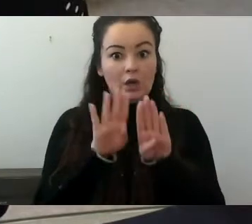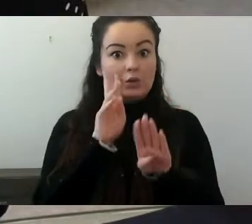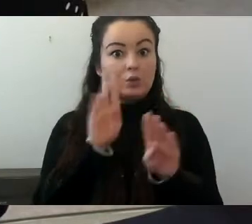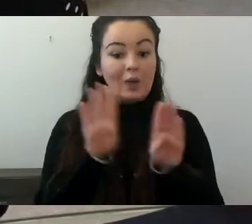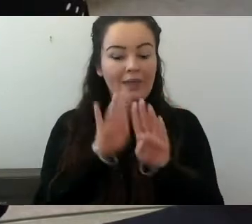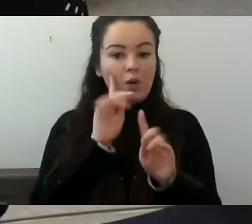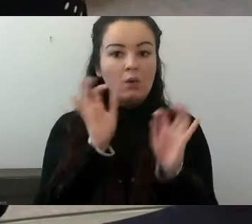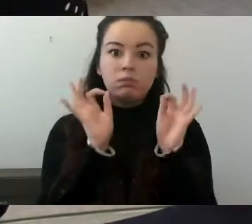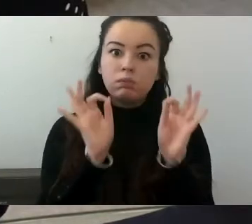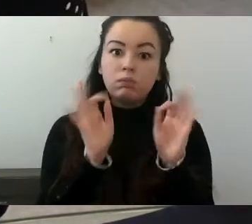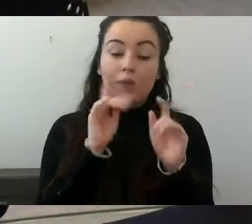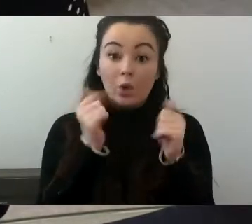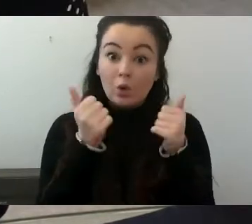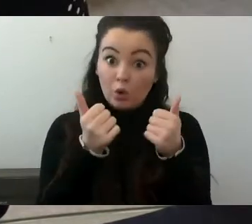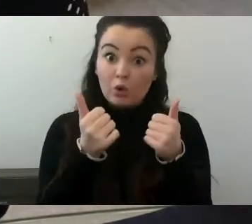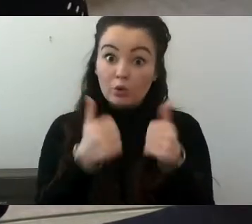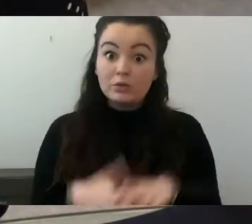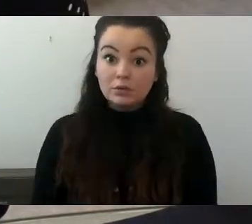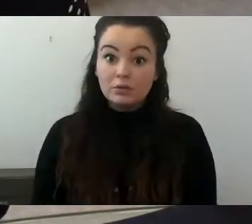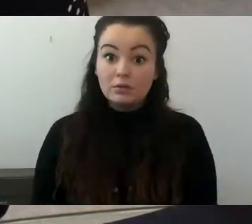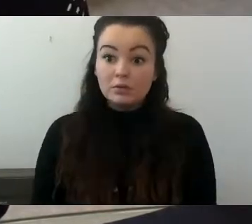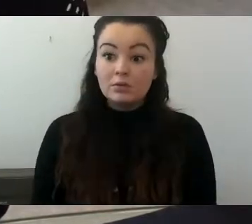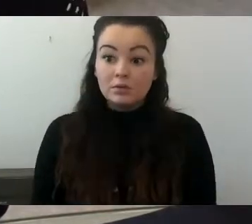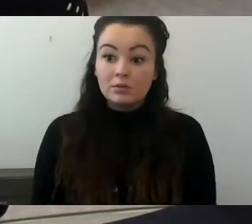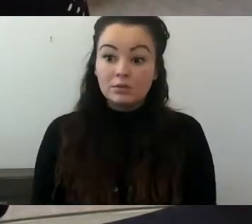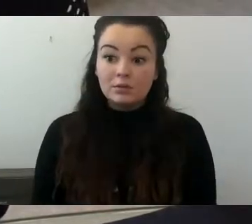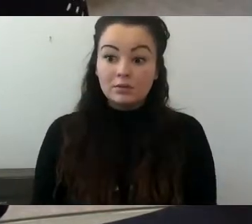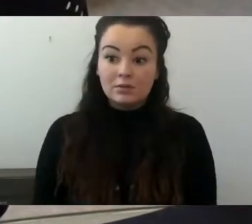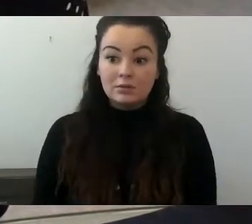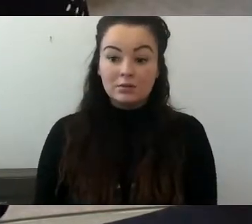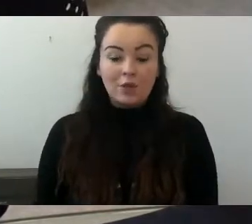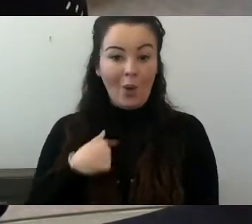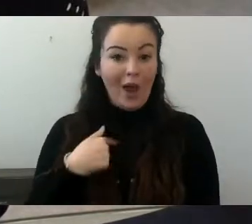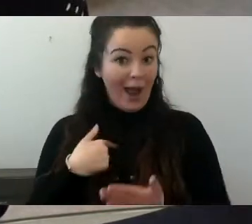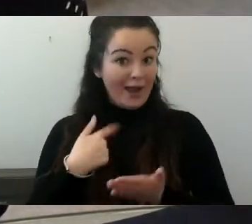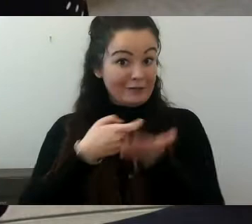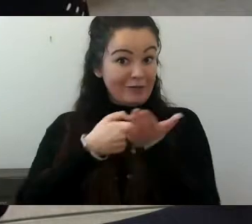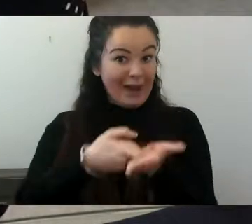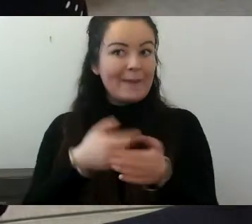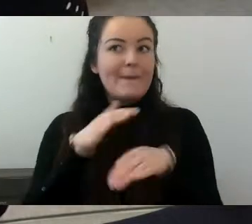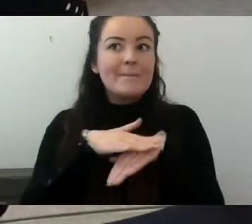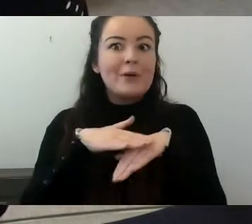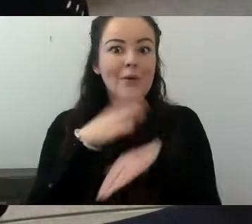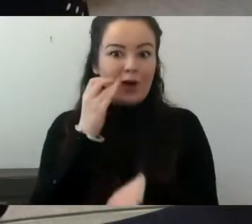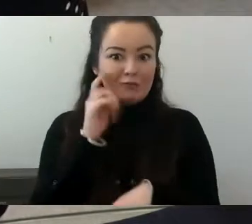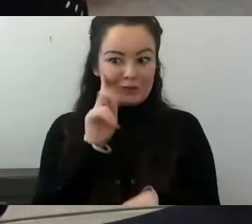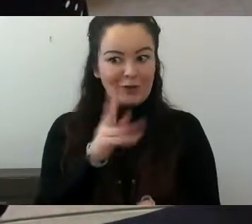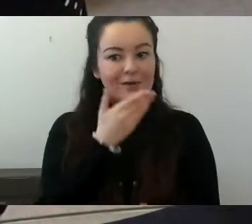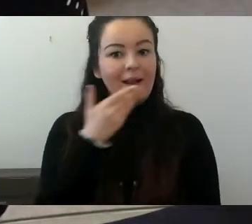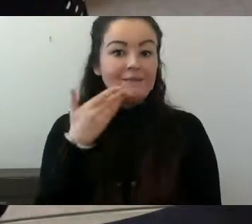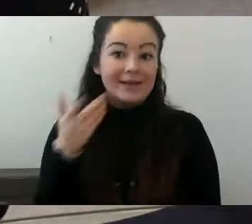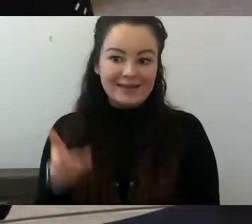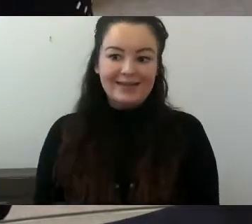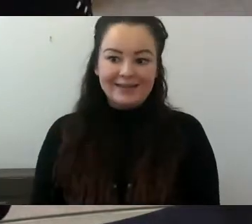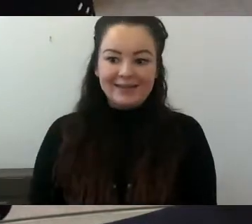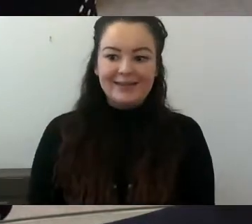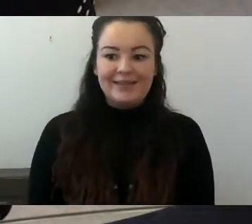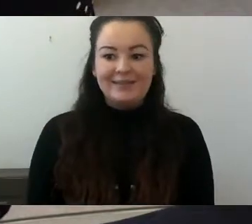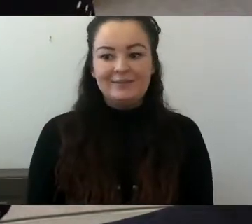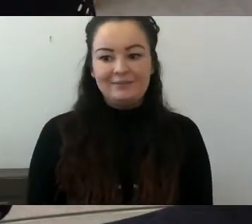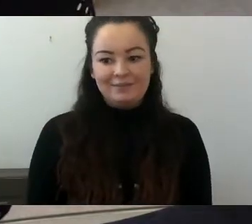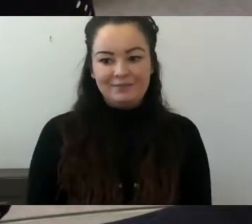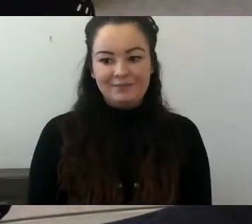I recommend this colour combination of blue and orange.